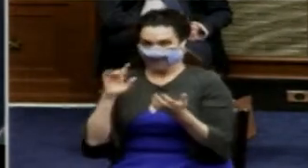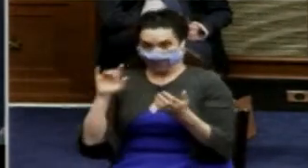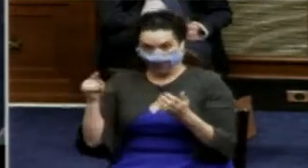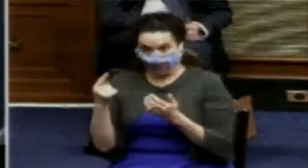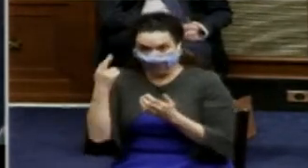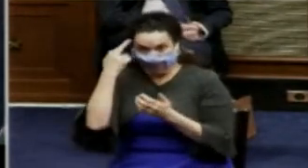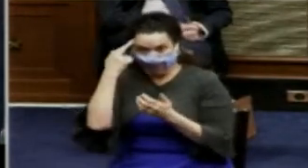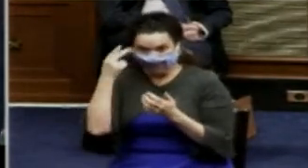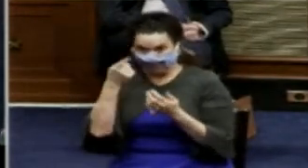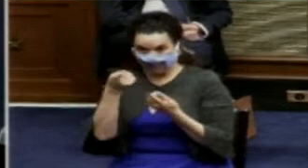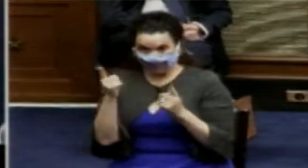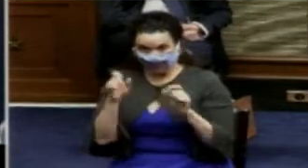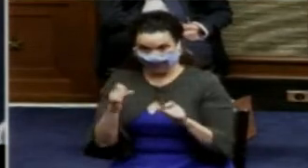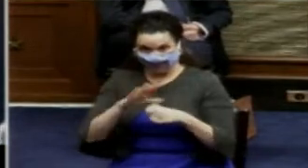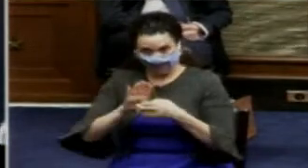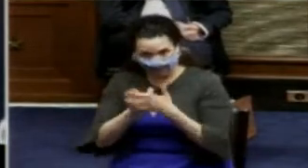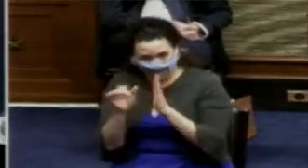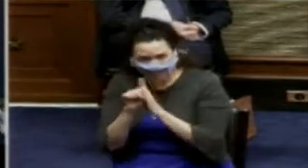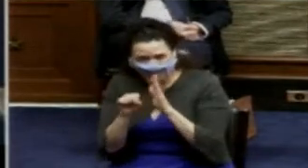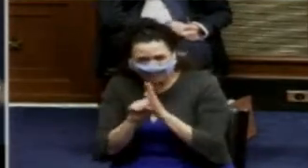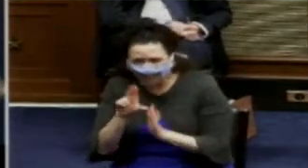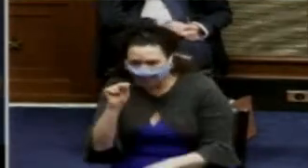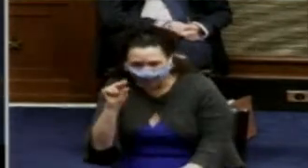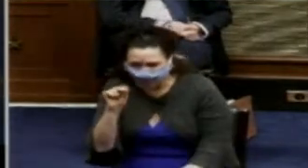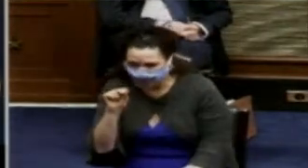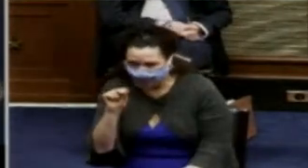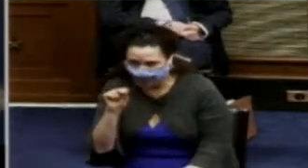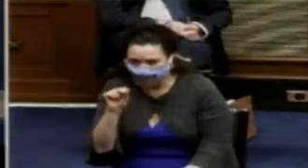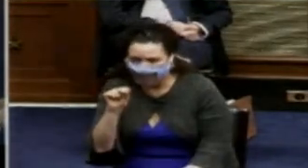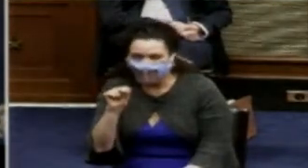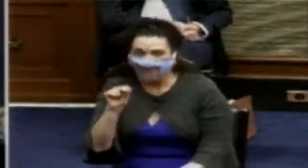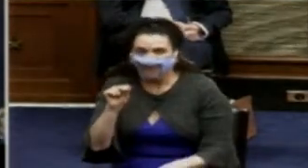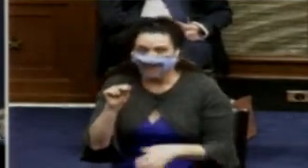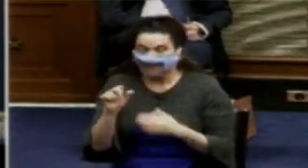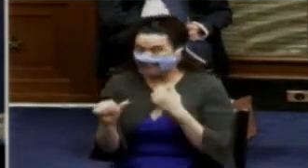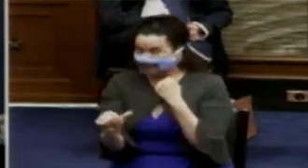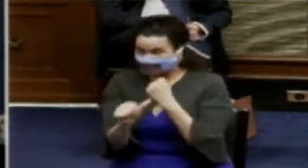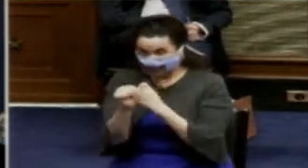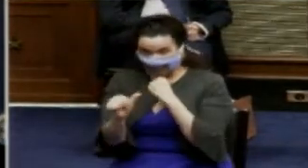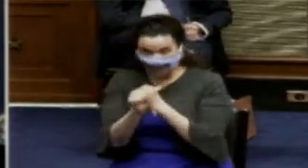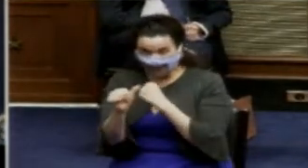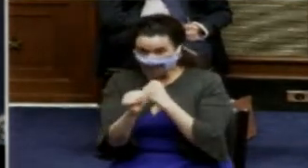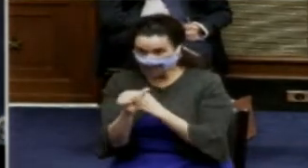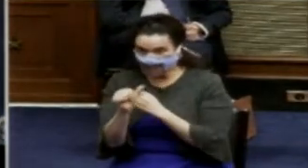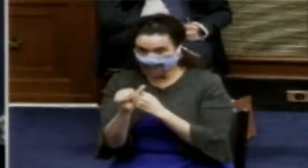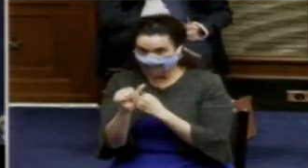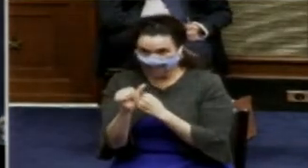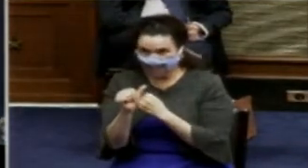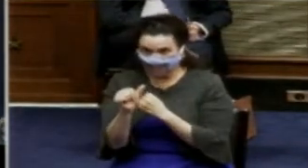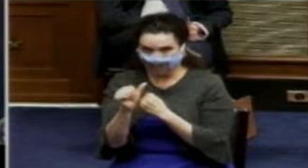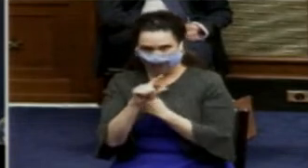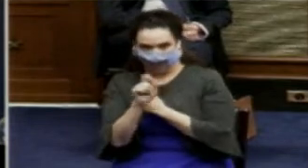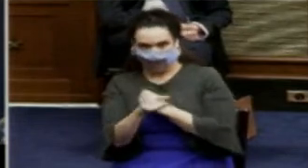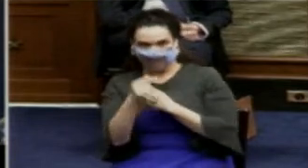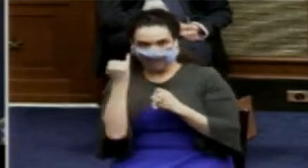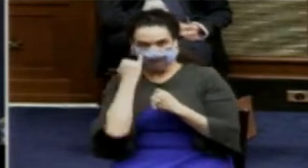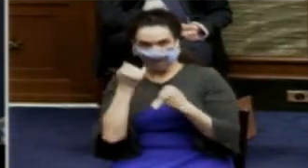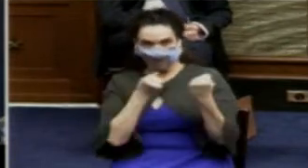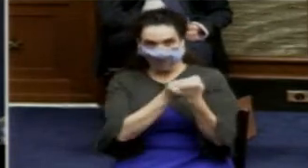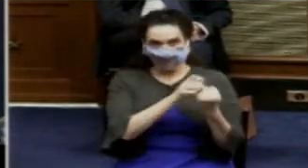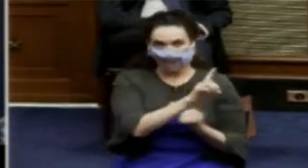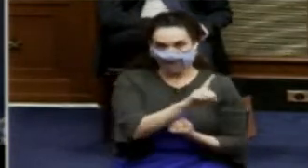And I might add, the danger of that assumption is that things change. In